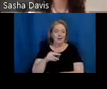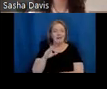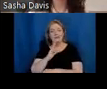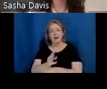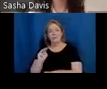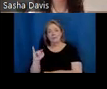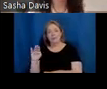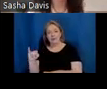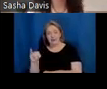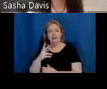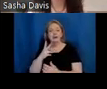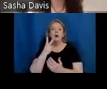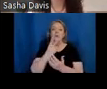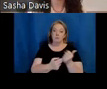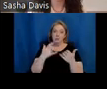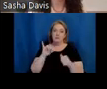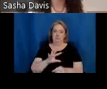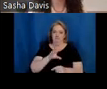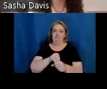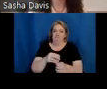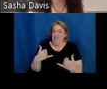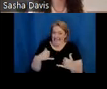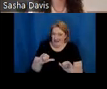of them continue to be involved with the foundation today.